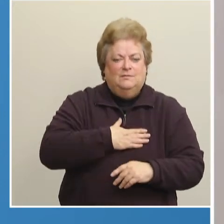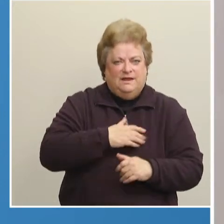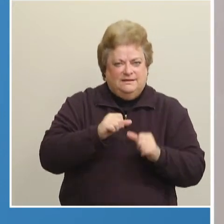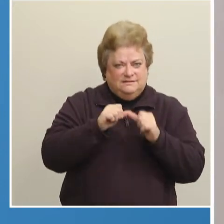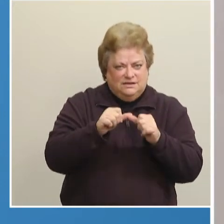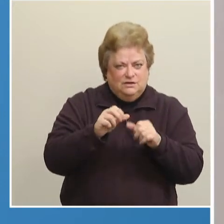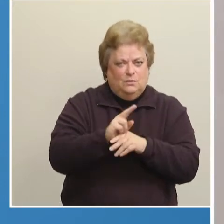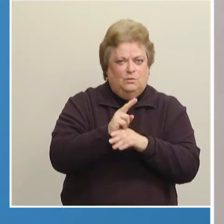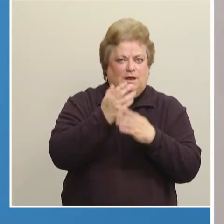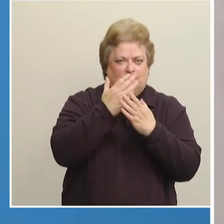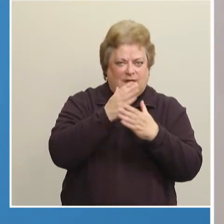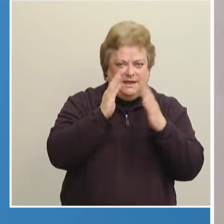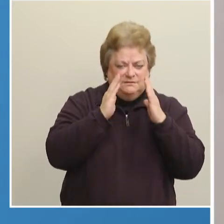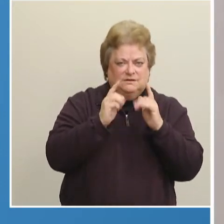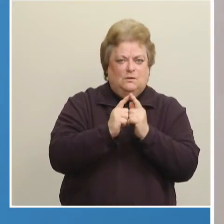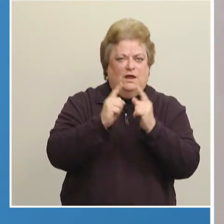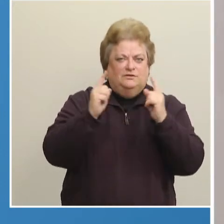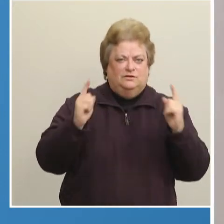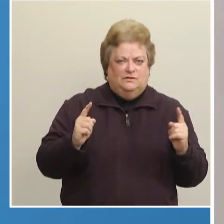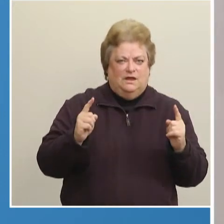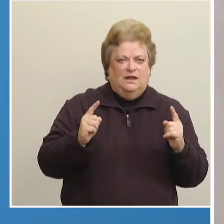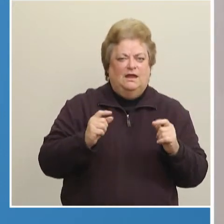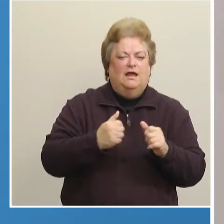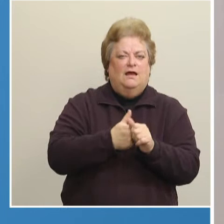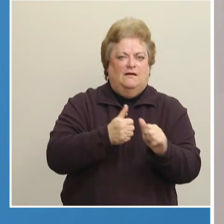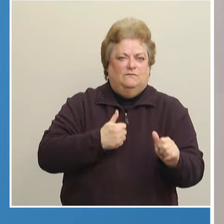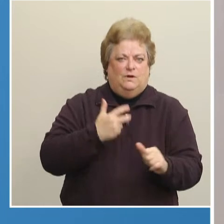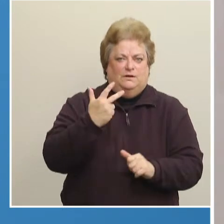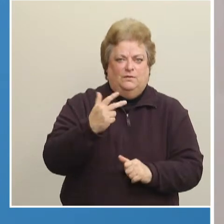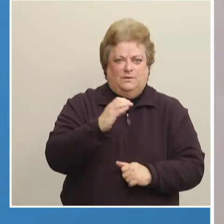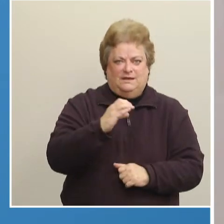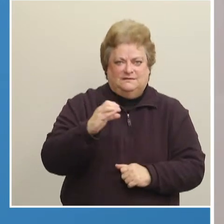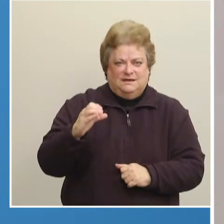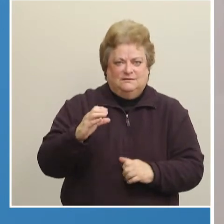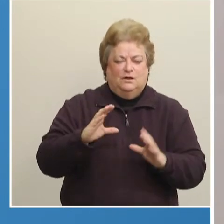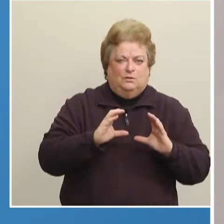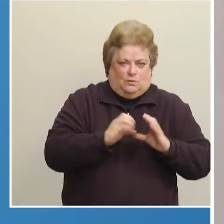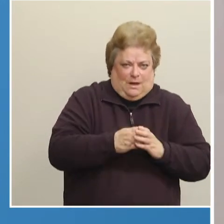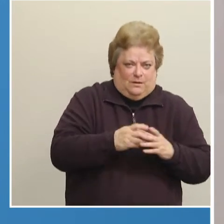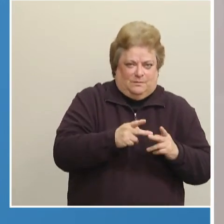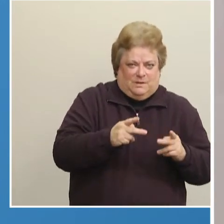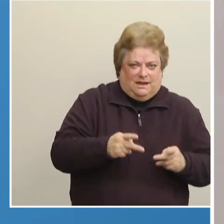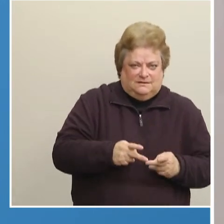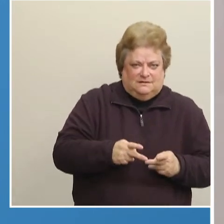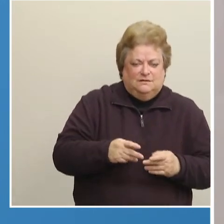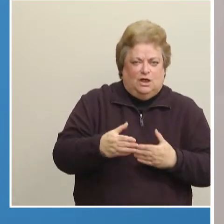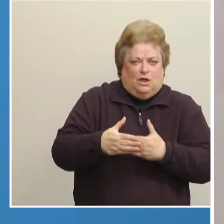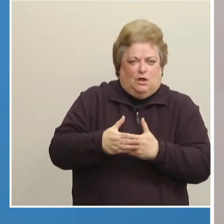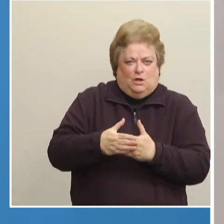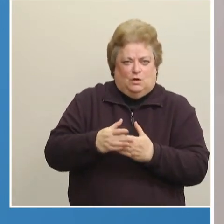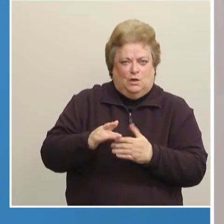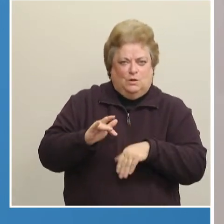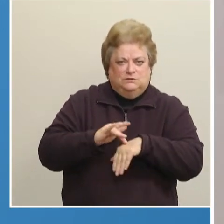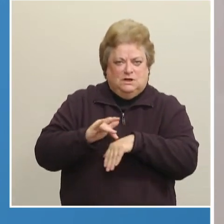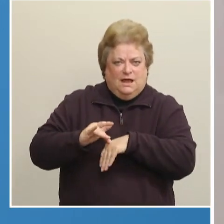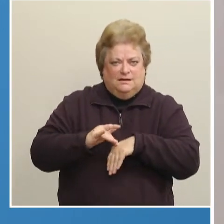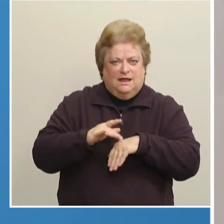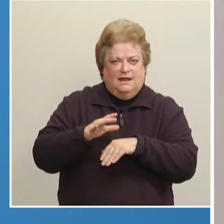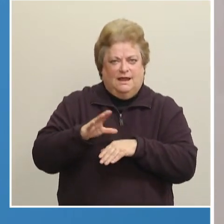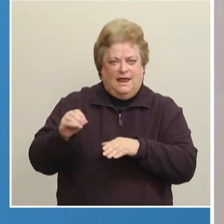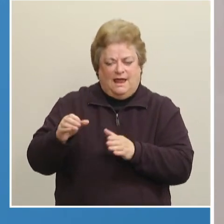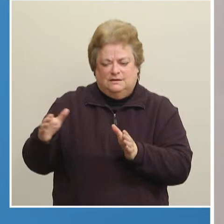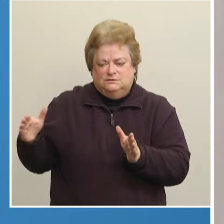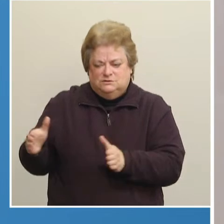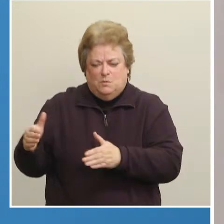wear a mask, watch your distance, and avoid the 3 C's: crowded places, close contact, and confined